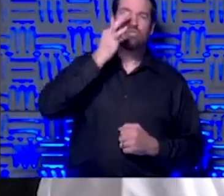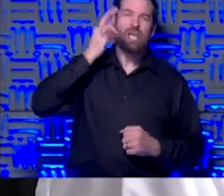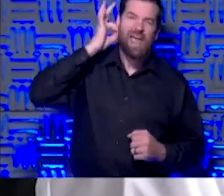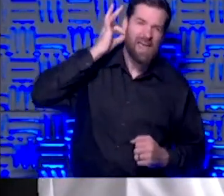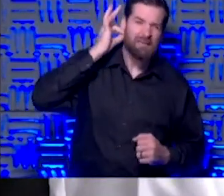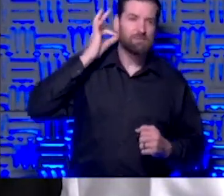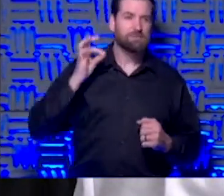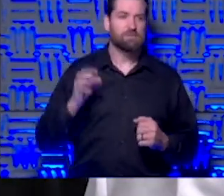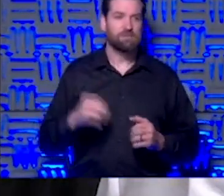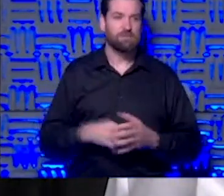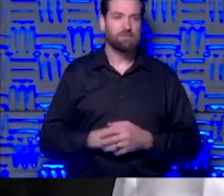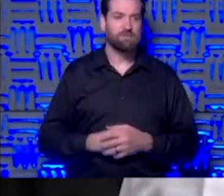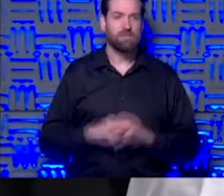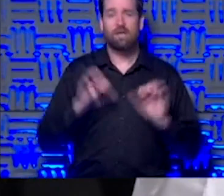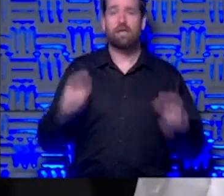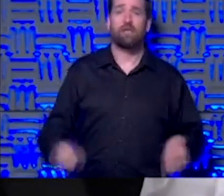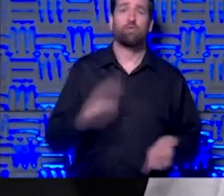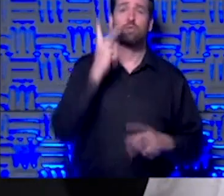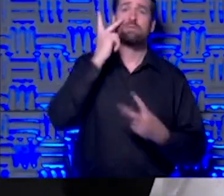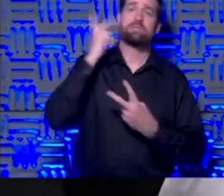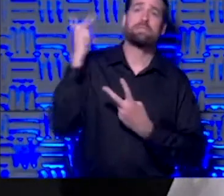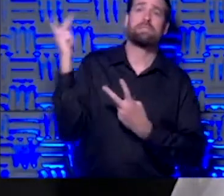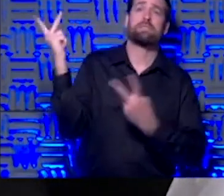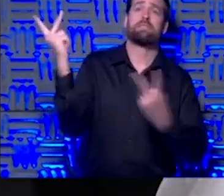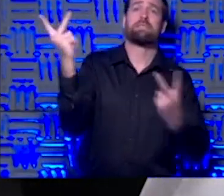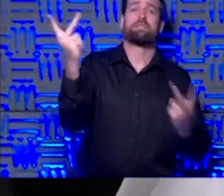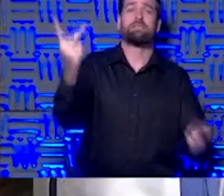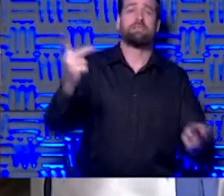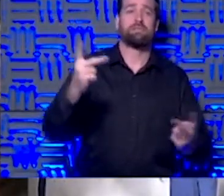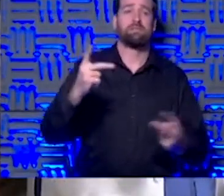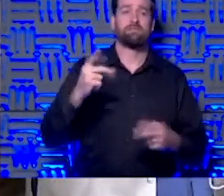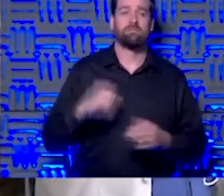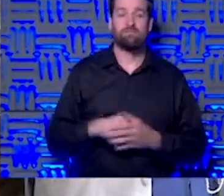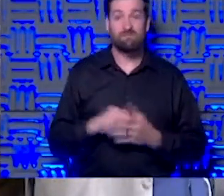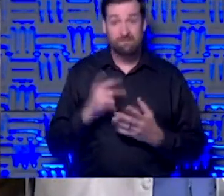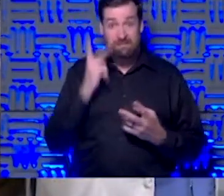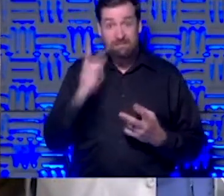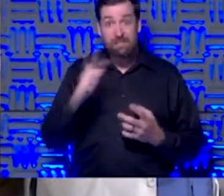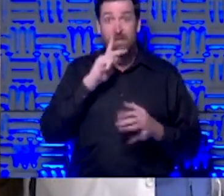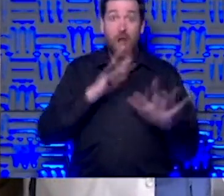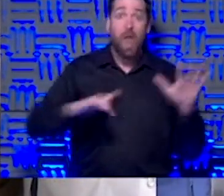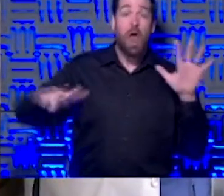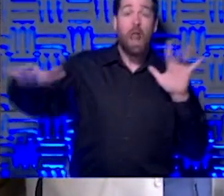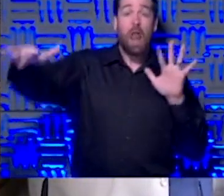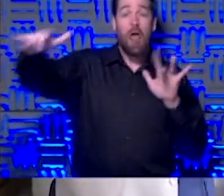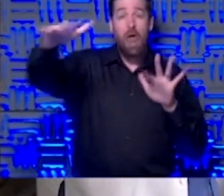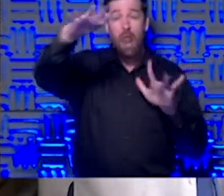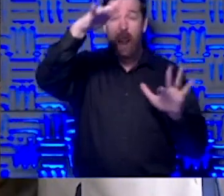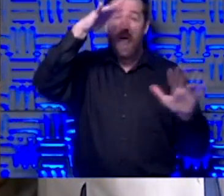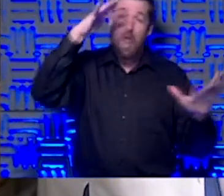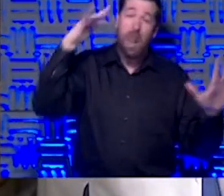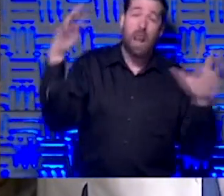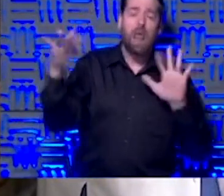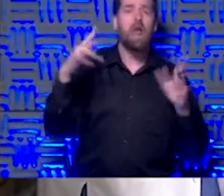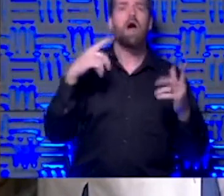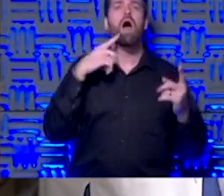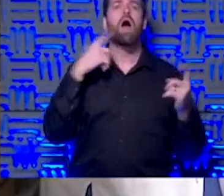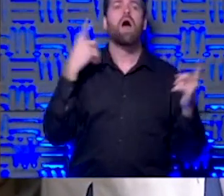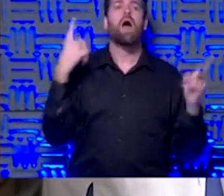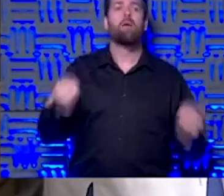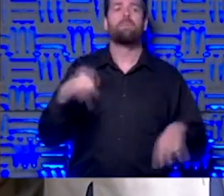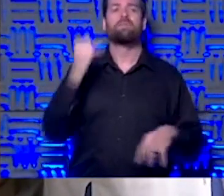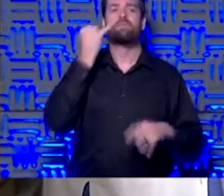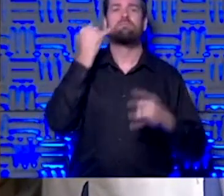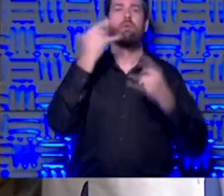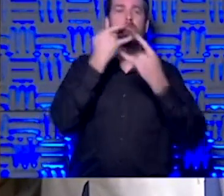Chiefs! Oh, say, can you see? There are breath clouds go traveling to each other. But what happens if we put